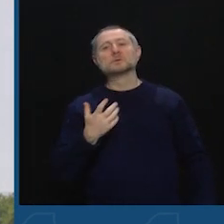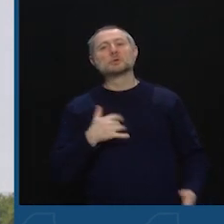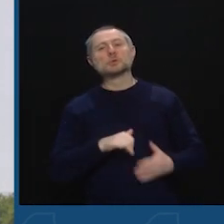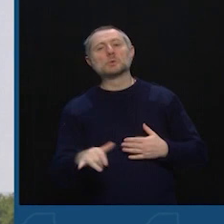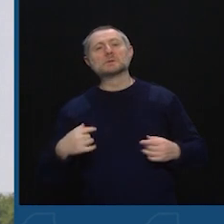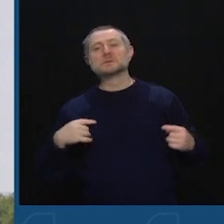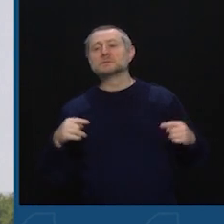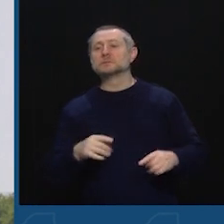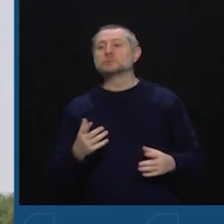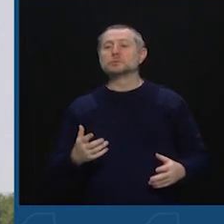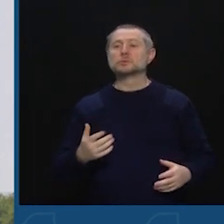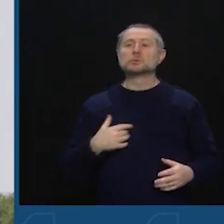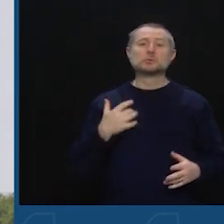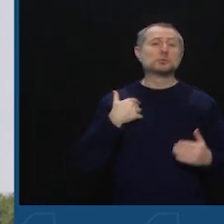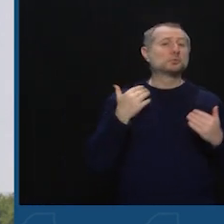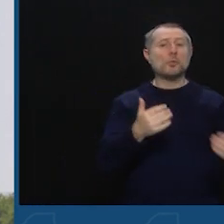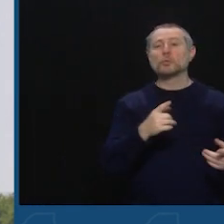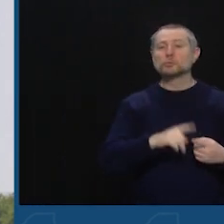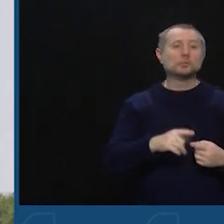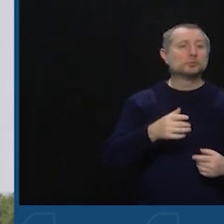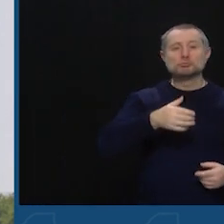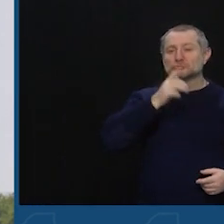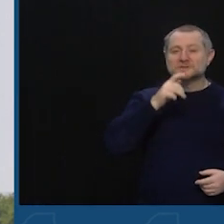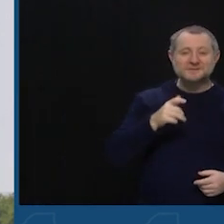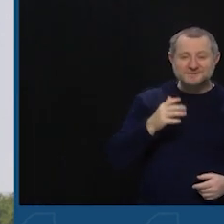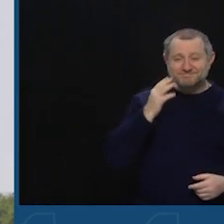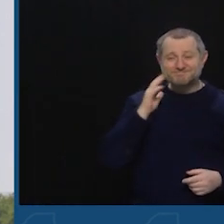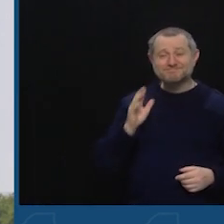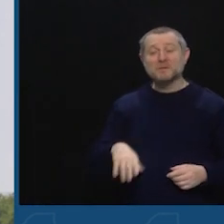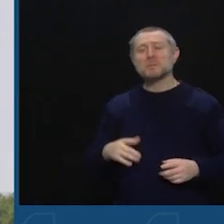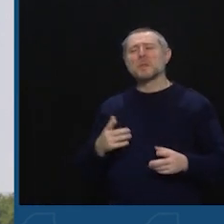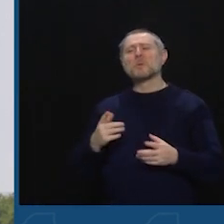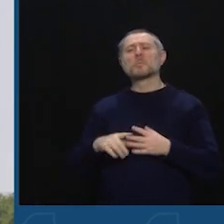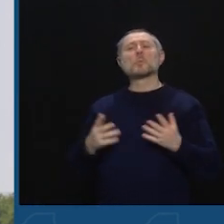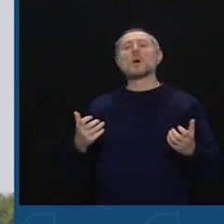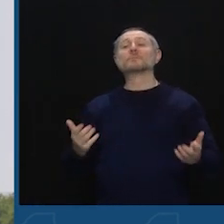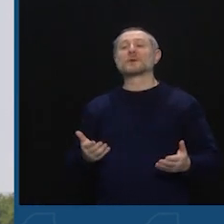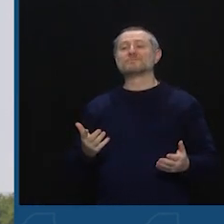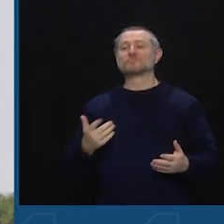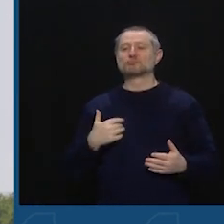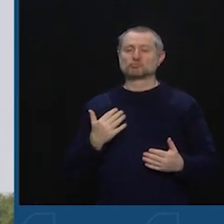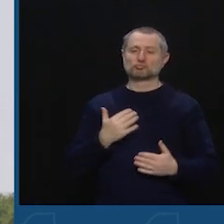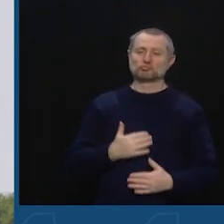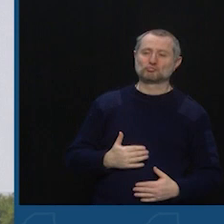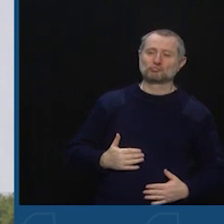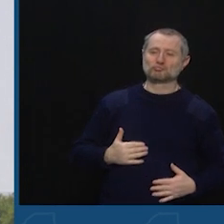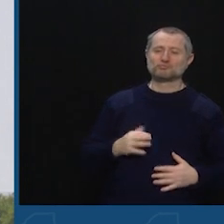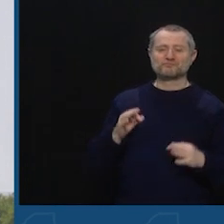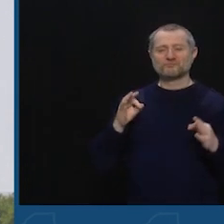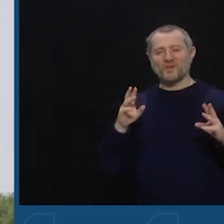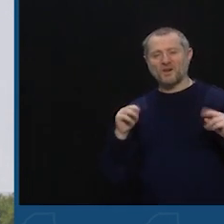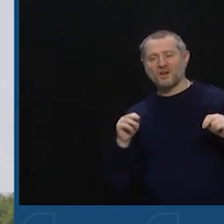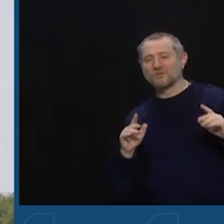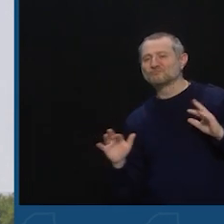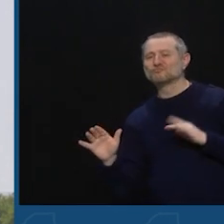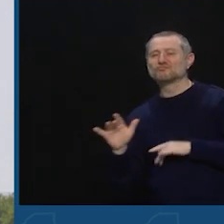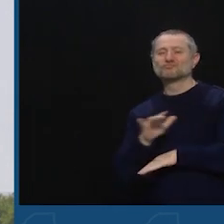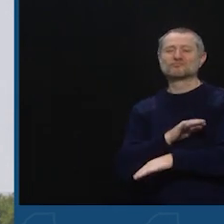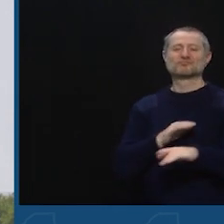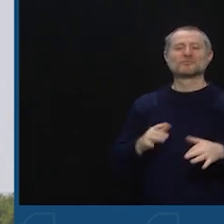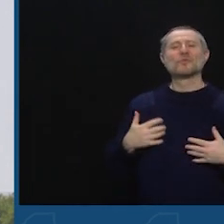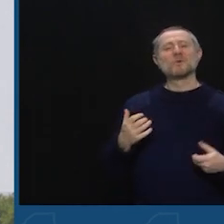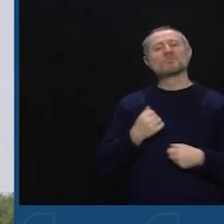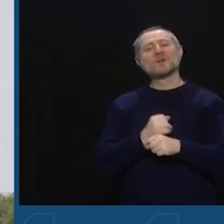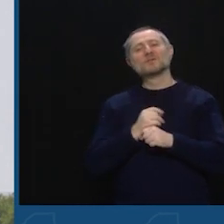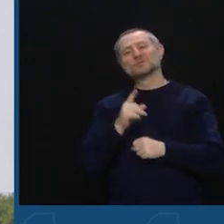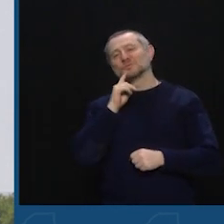are. So people just want to have fun again, and the outdoor dining opportunity that we're putting money on the table to help offset the